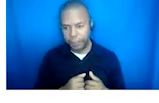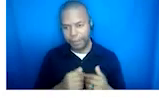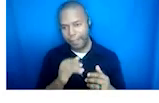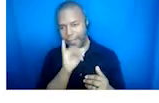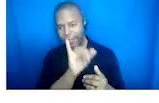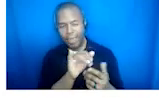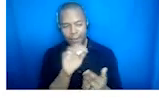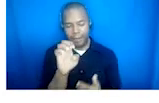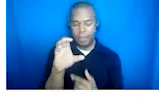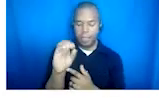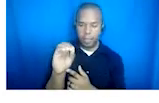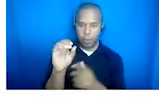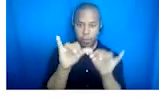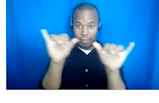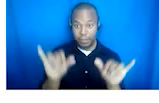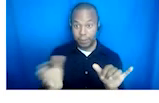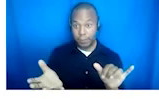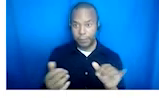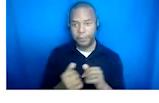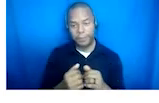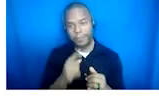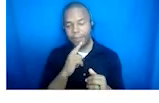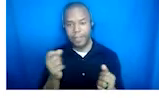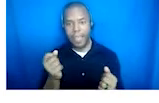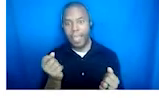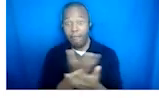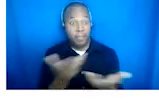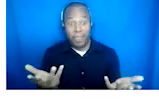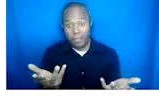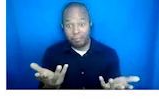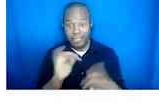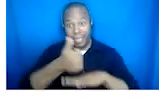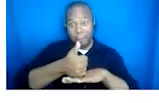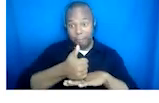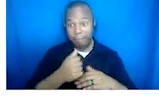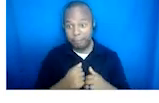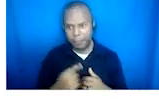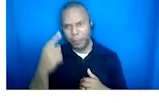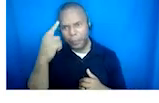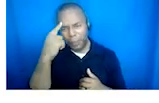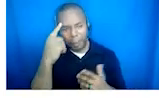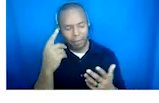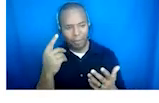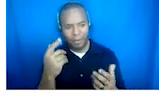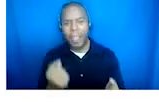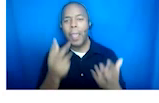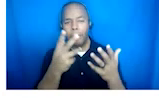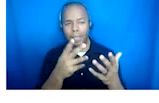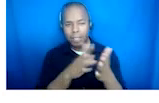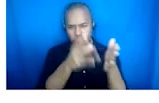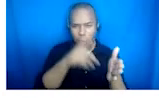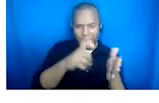ecosystem that helps support students is everything, right? When you think about the number of contact points that a student